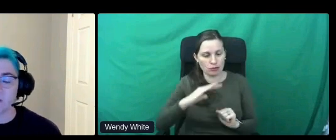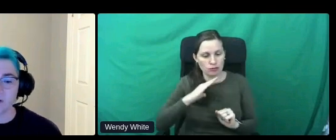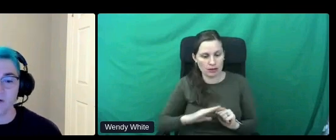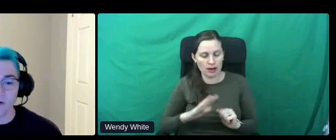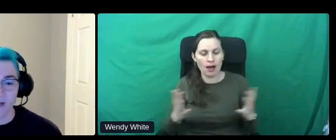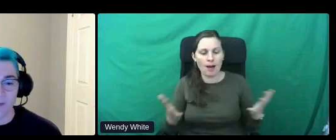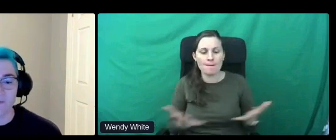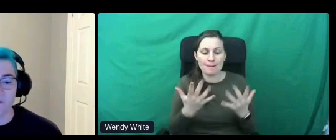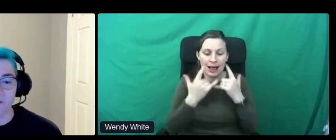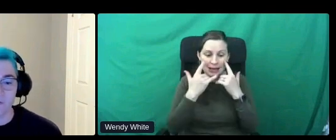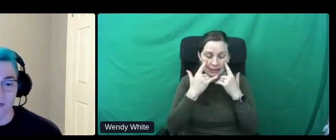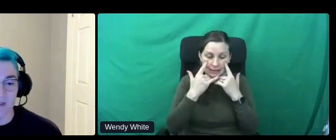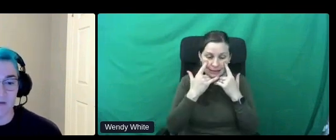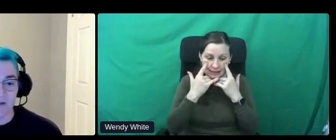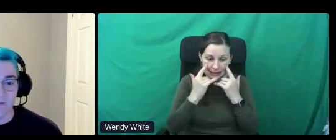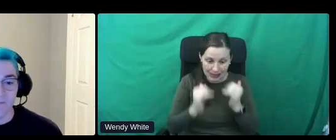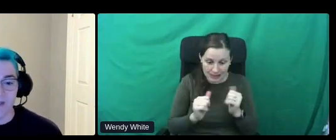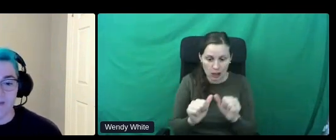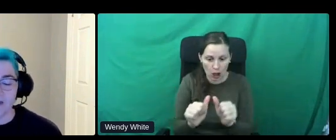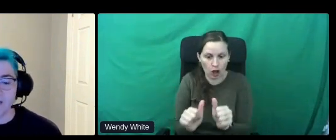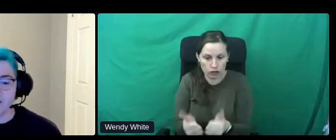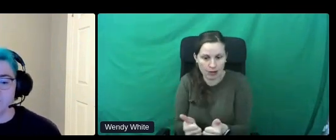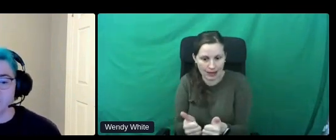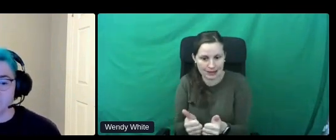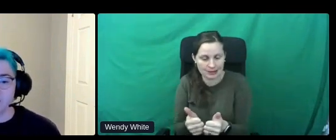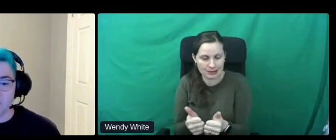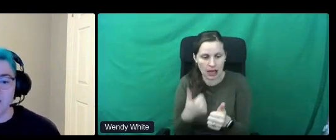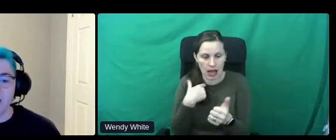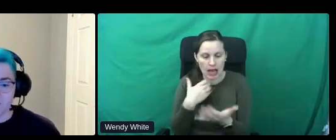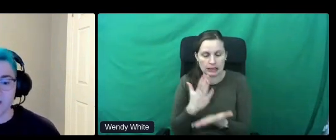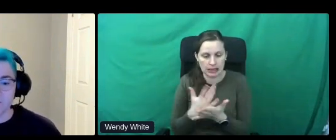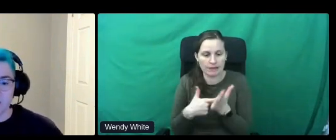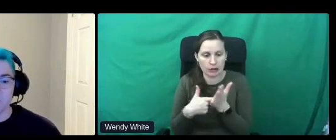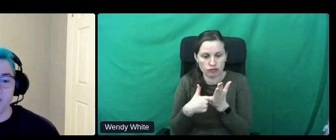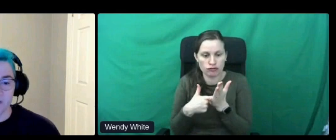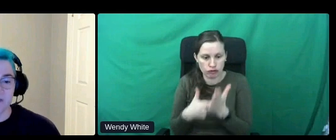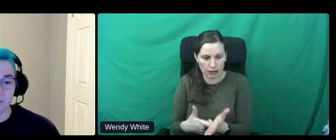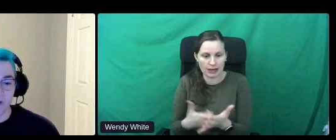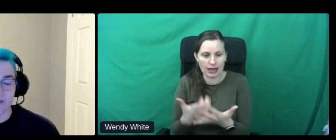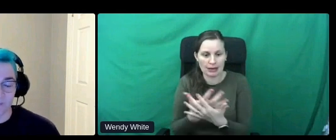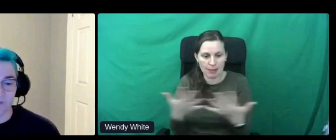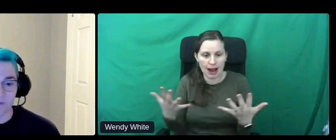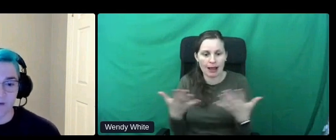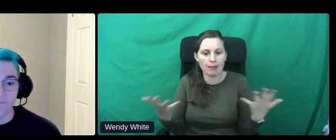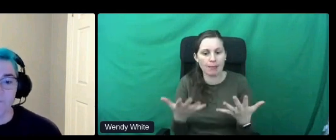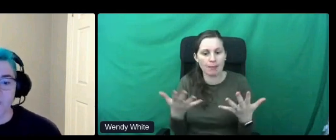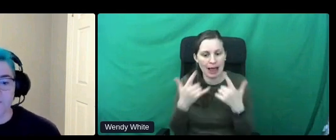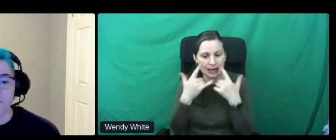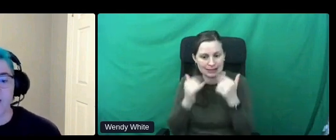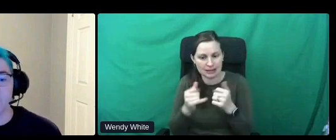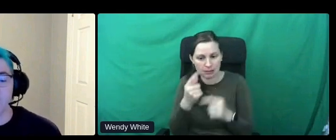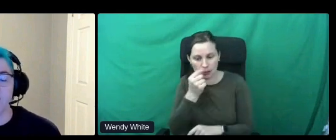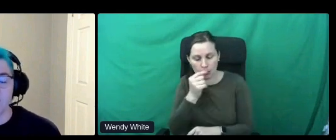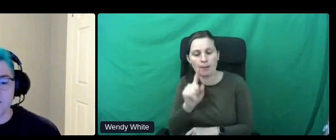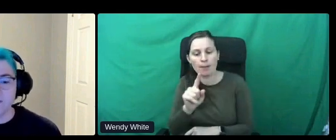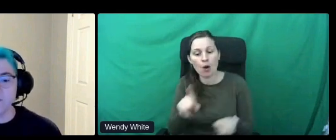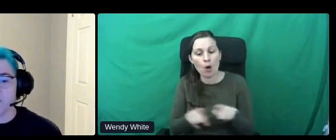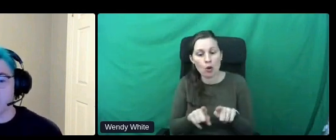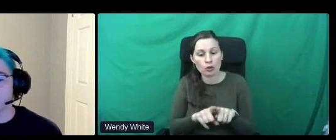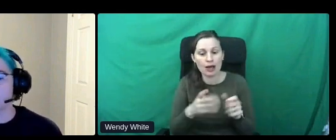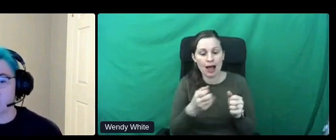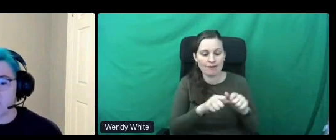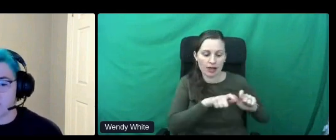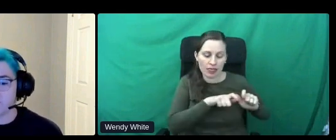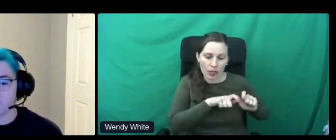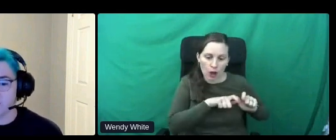Playtests are absolutely great, and I definitely recommend having as many playtests as possible, but also having that continuity